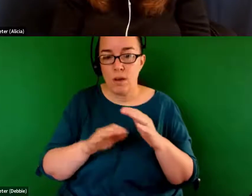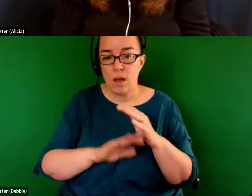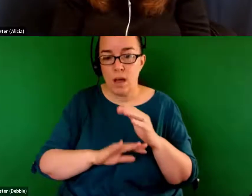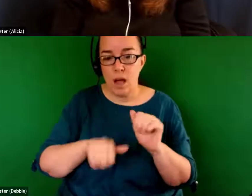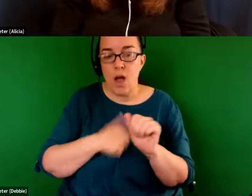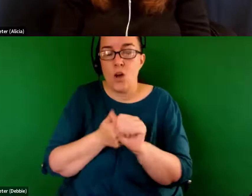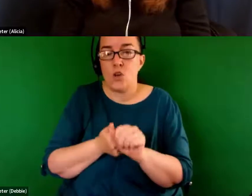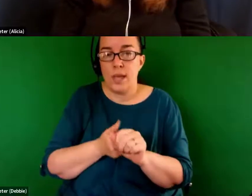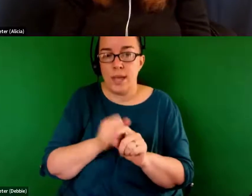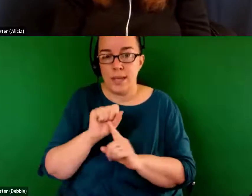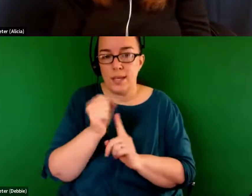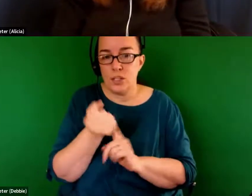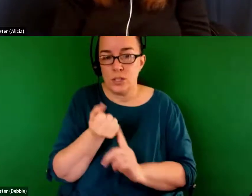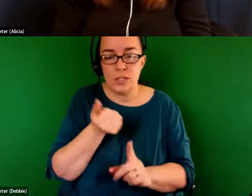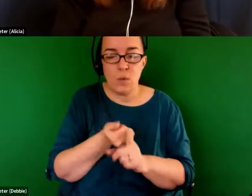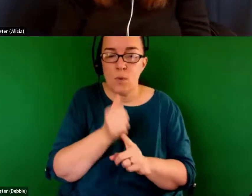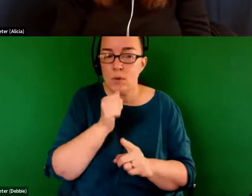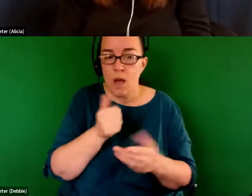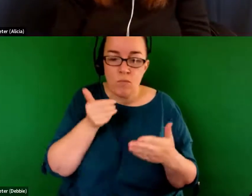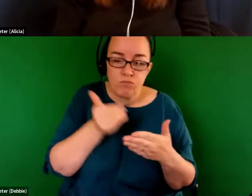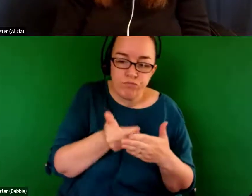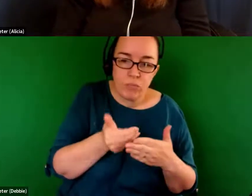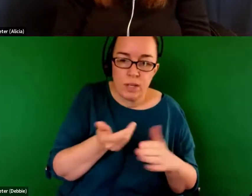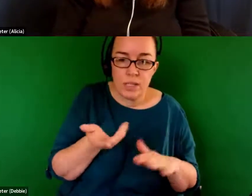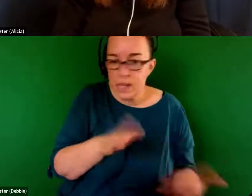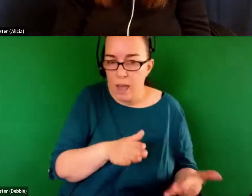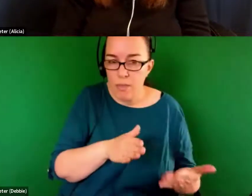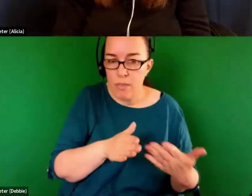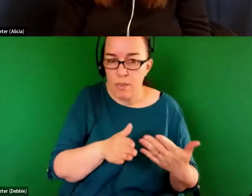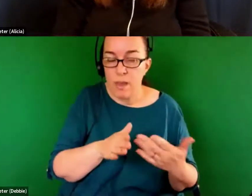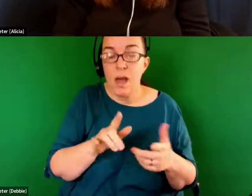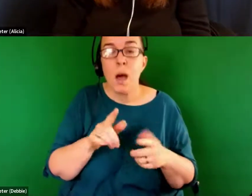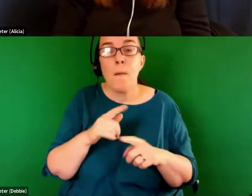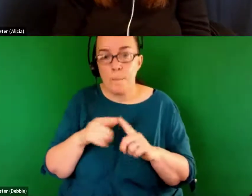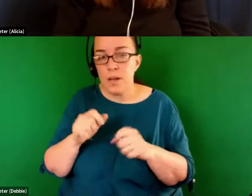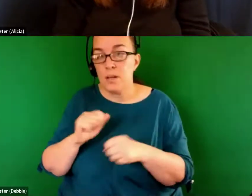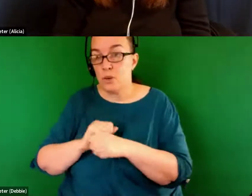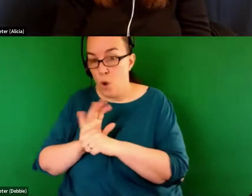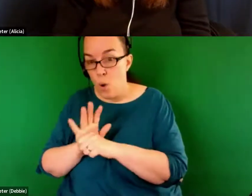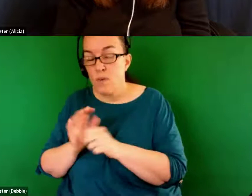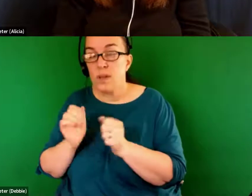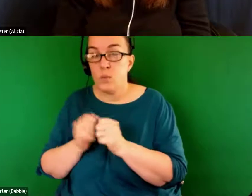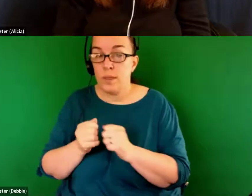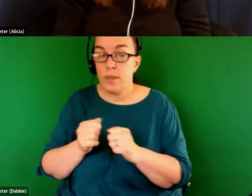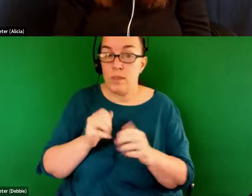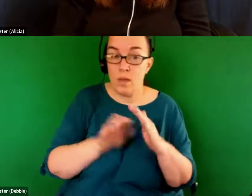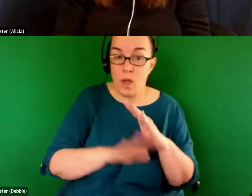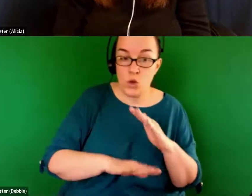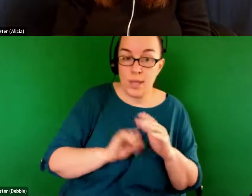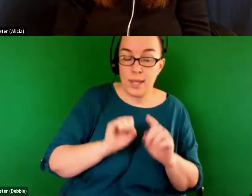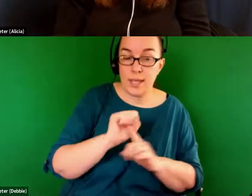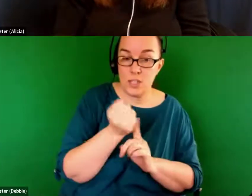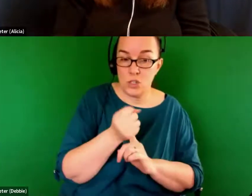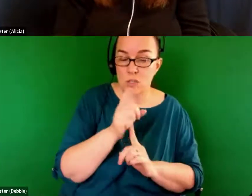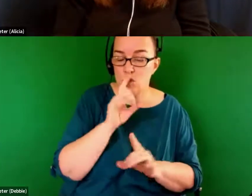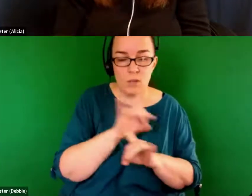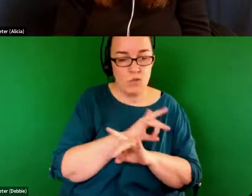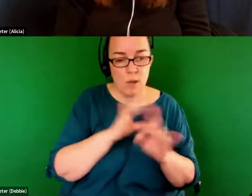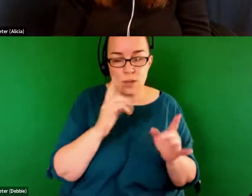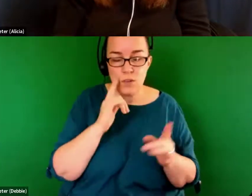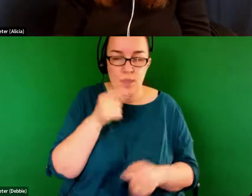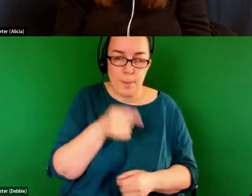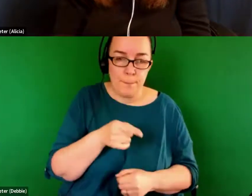a day away from death or a year away from death. That COVID working with these underlying conditions was really tragic for them. I hope that helps.